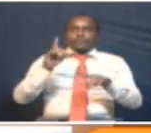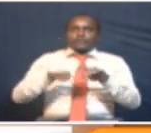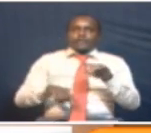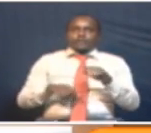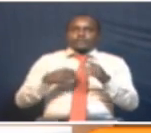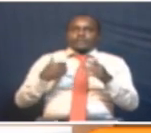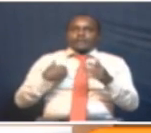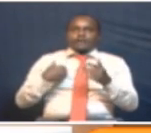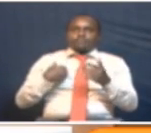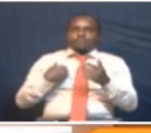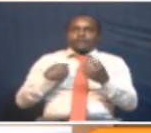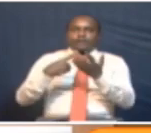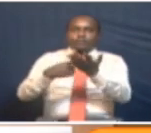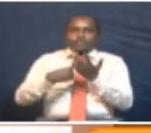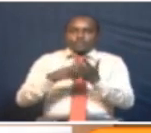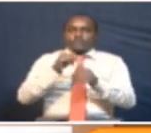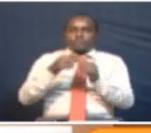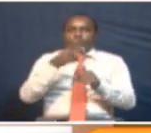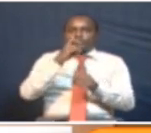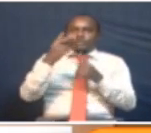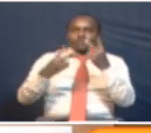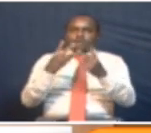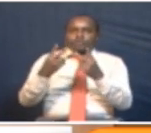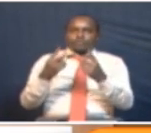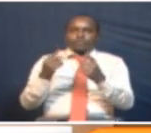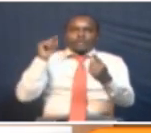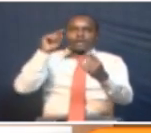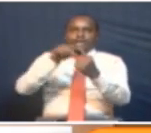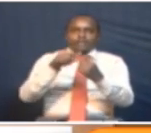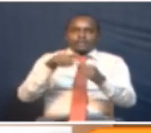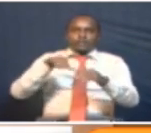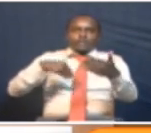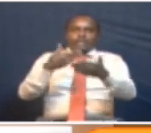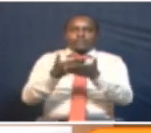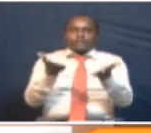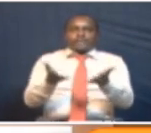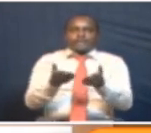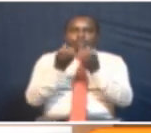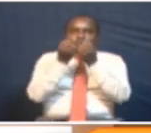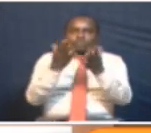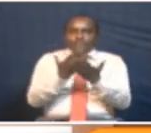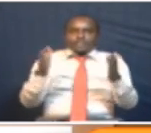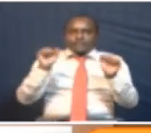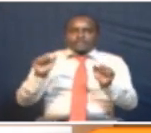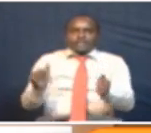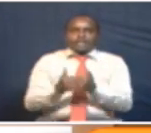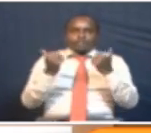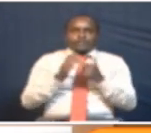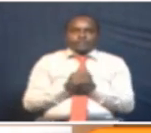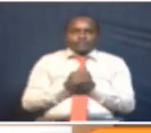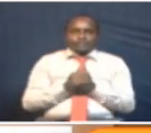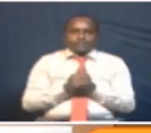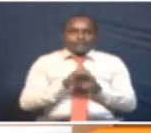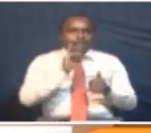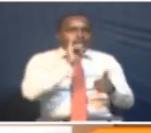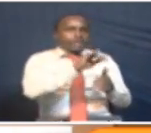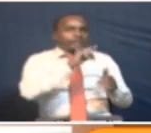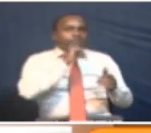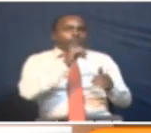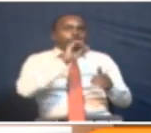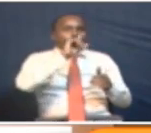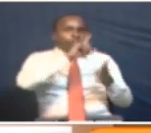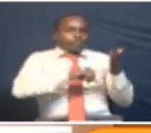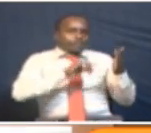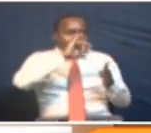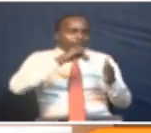about 2022 until we get to 2022, because many things can happen. That is not what the Jubilee Party promised. If you're following the leader